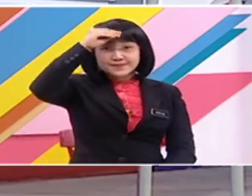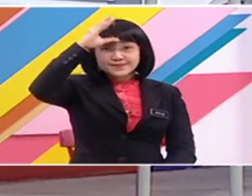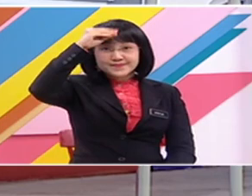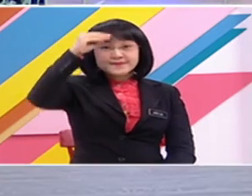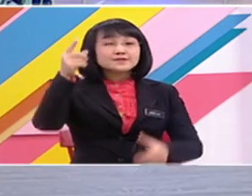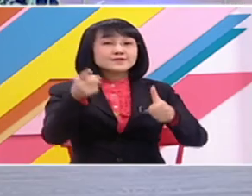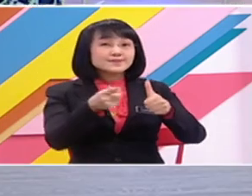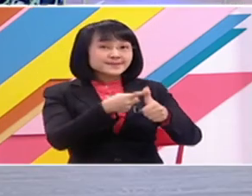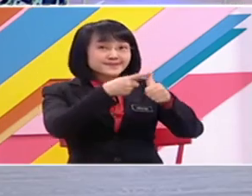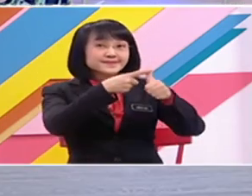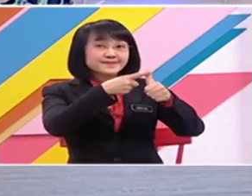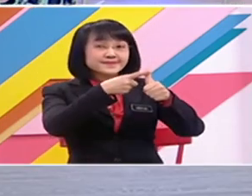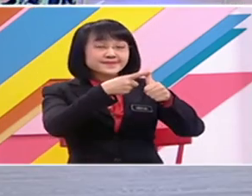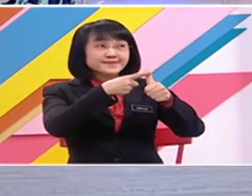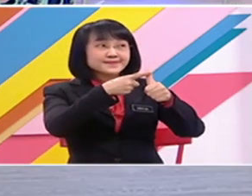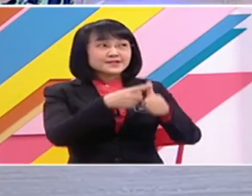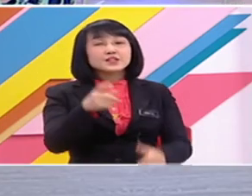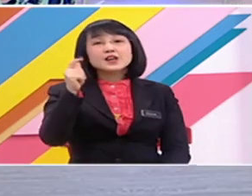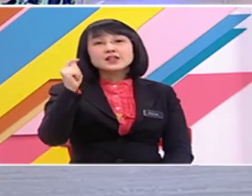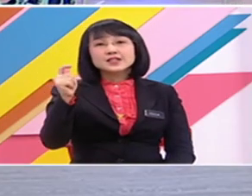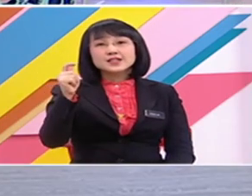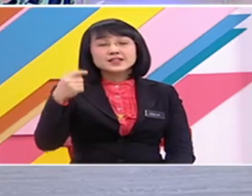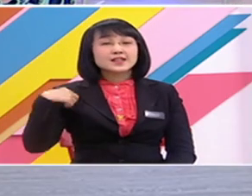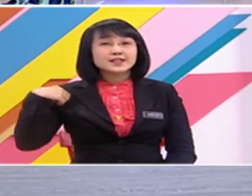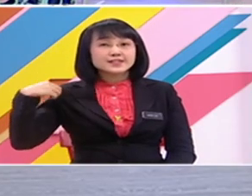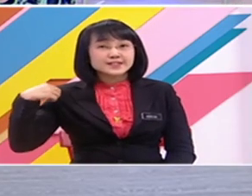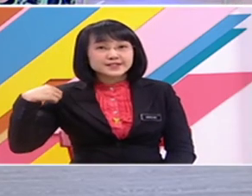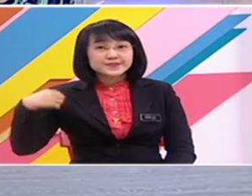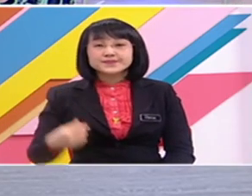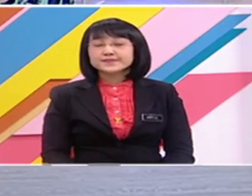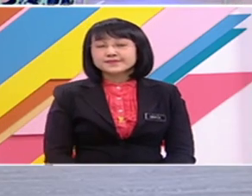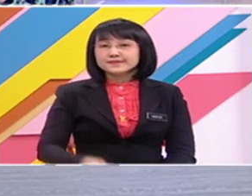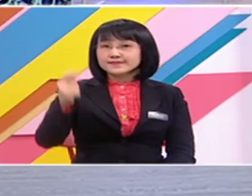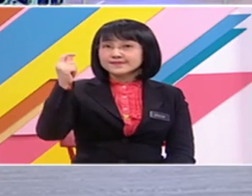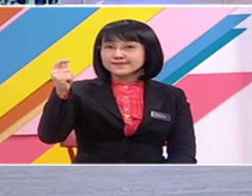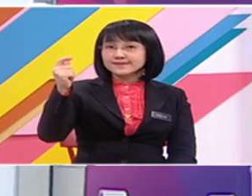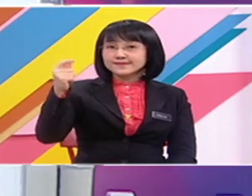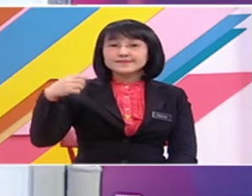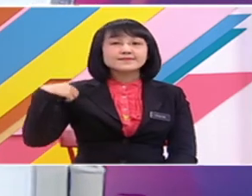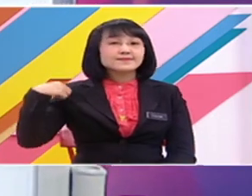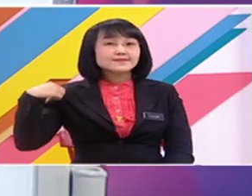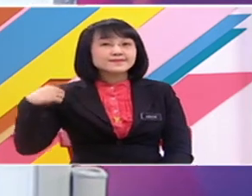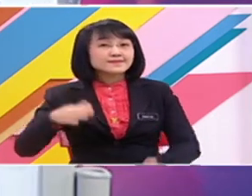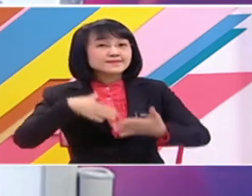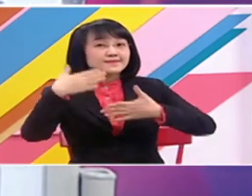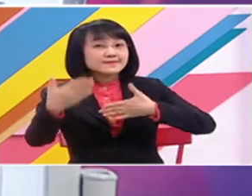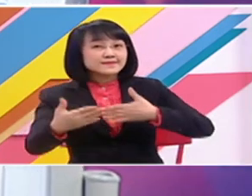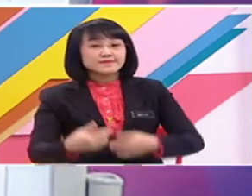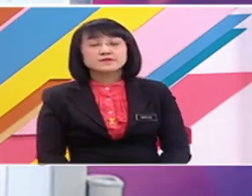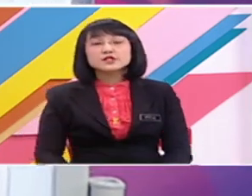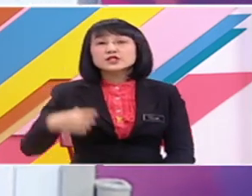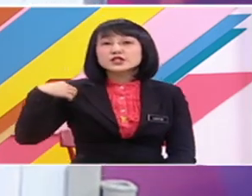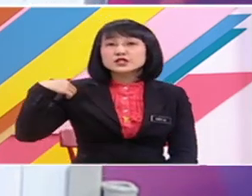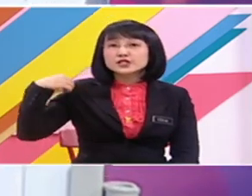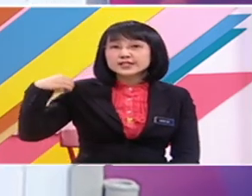The first one is T-shirt. Alright, T-shirt. The next one is